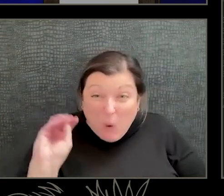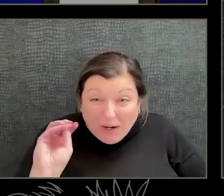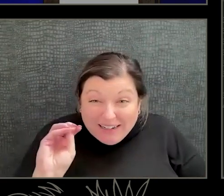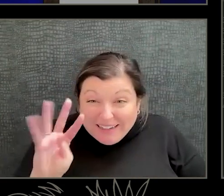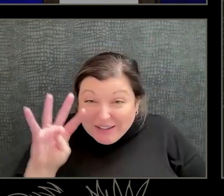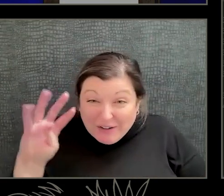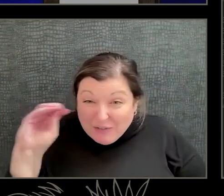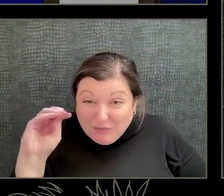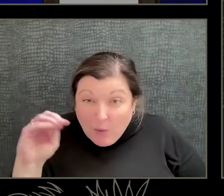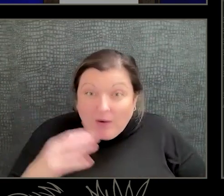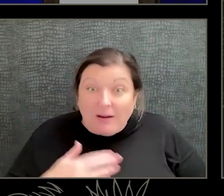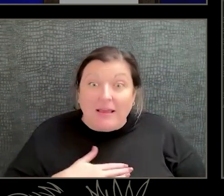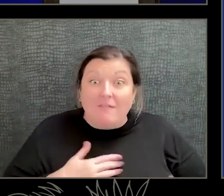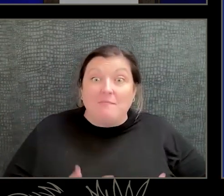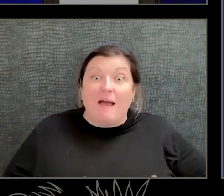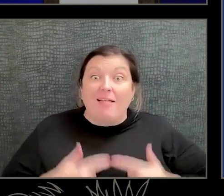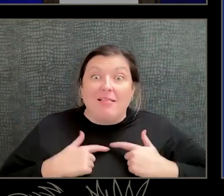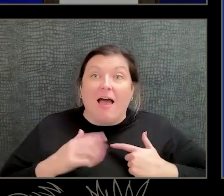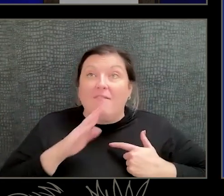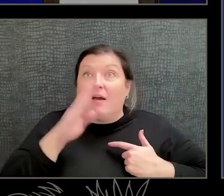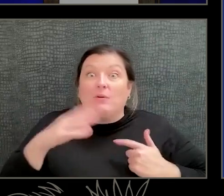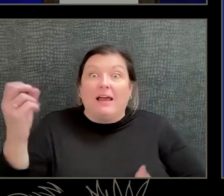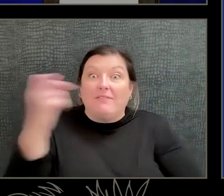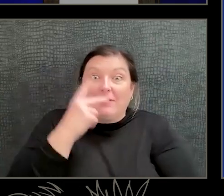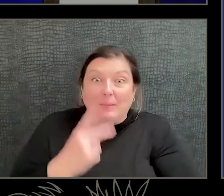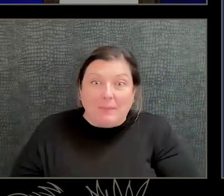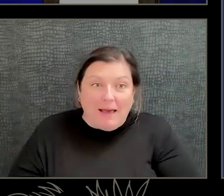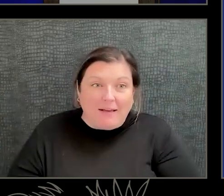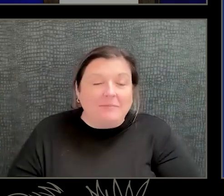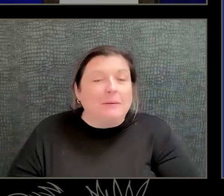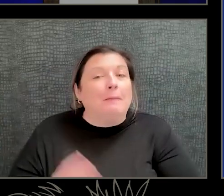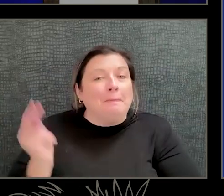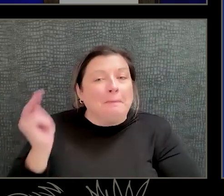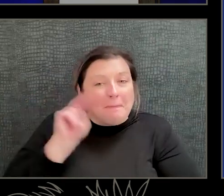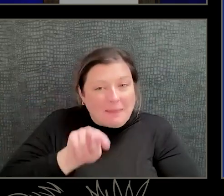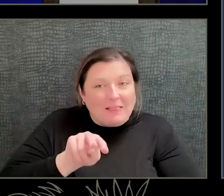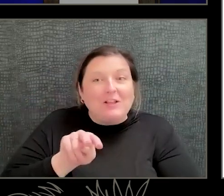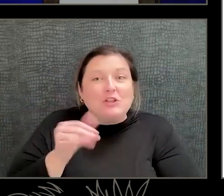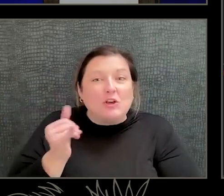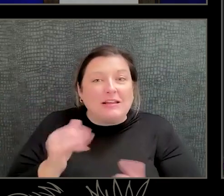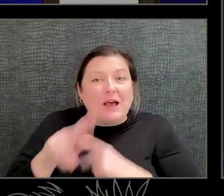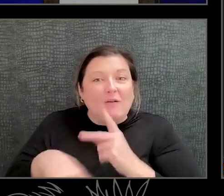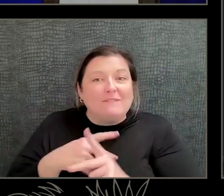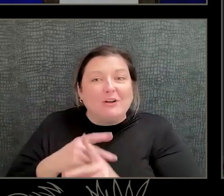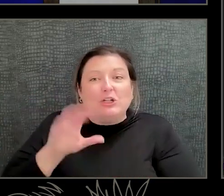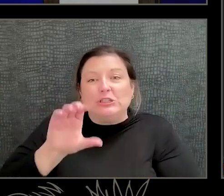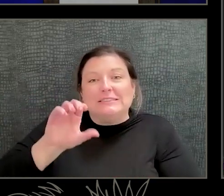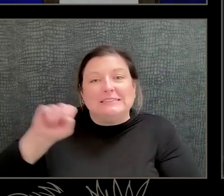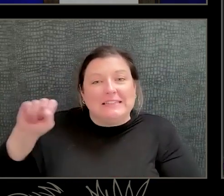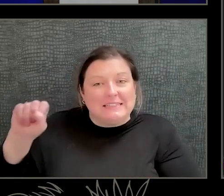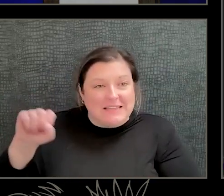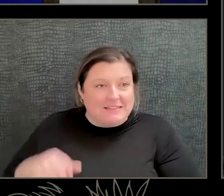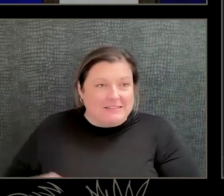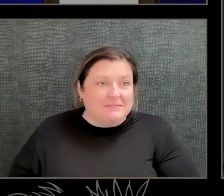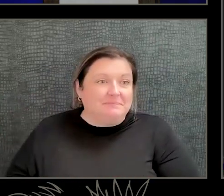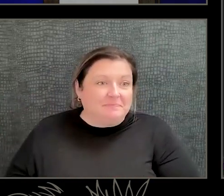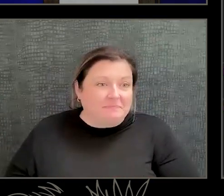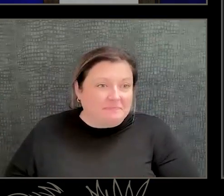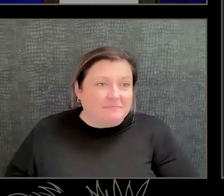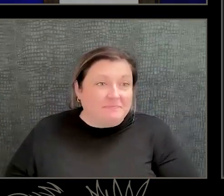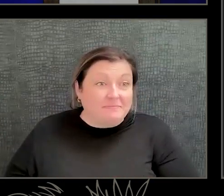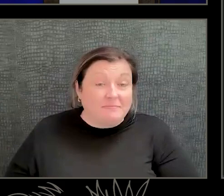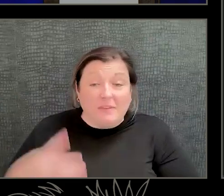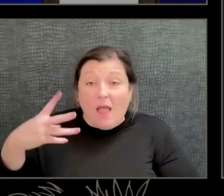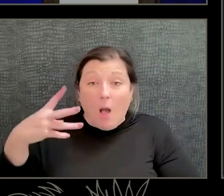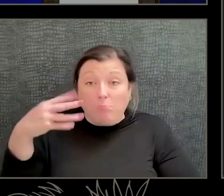40 lines of my life I'll never get back, more like. So let's look at the CSS version. Once